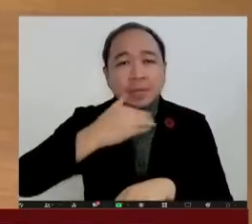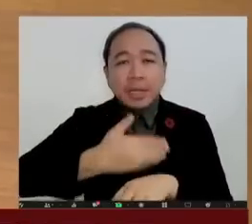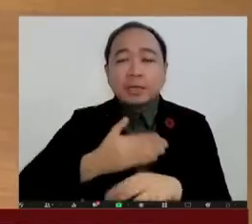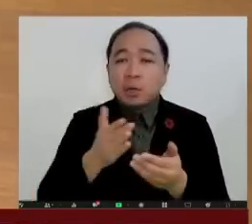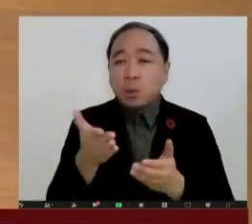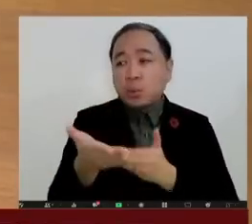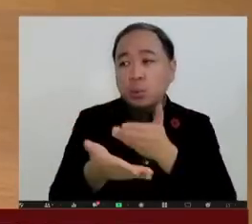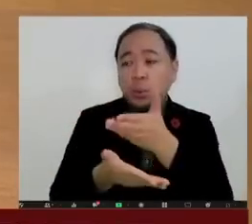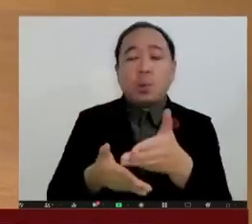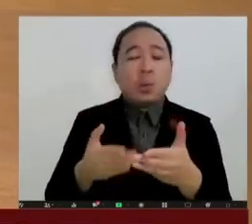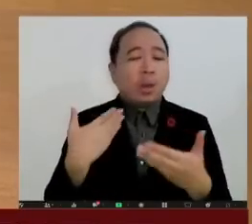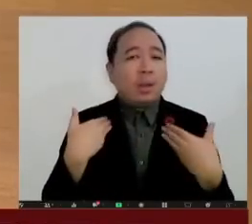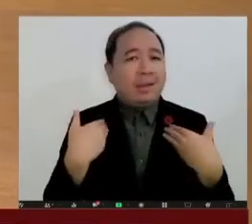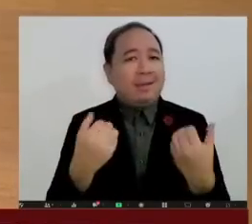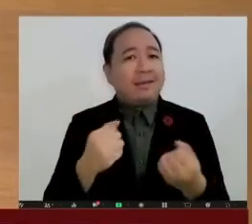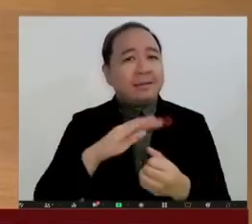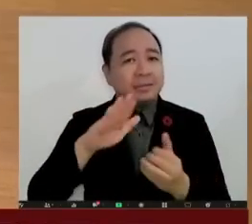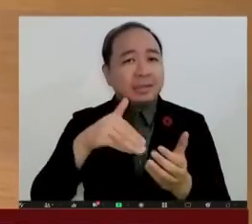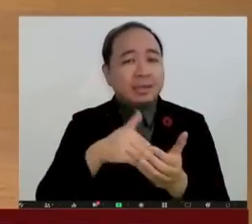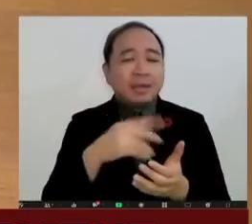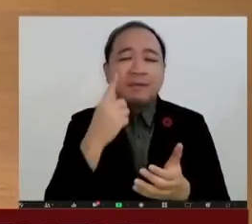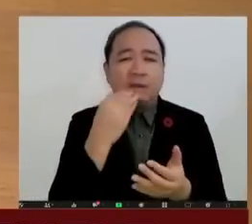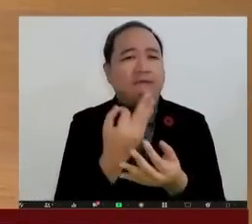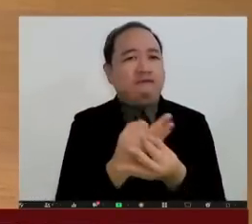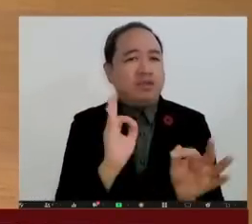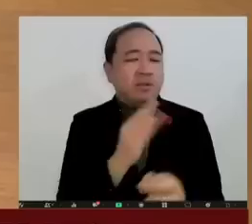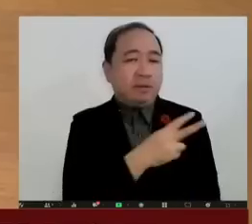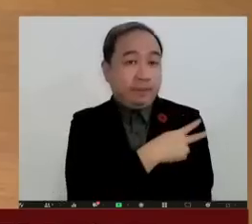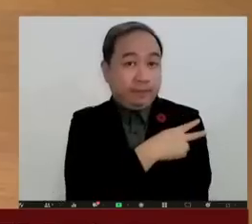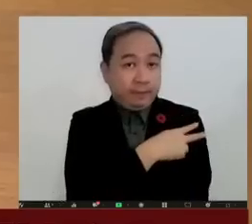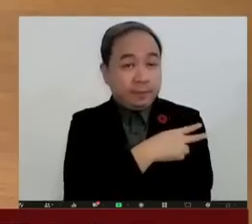health center para sa mga libreng bakuna.